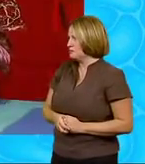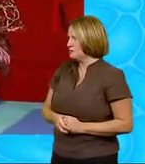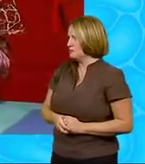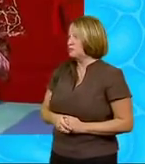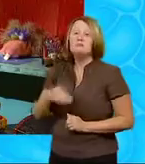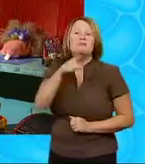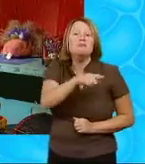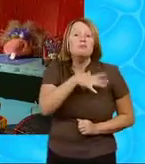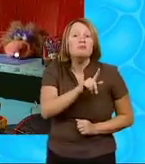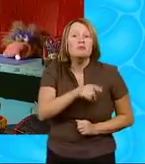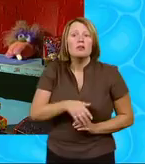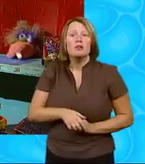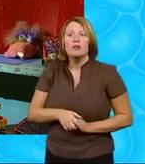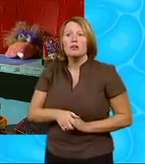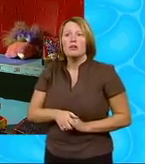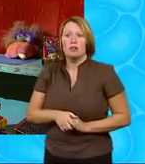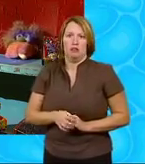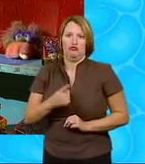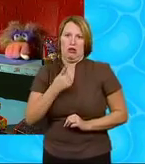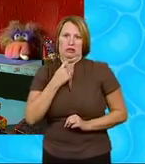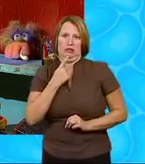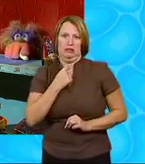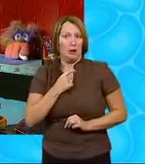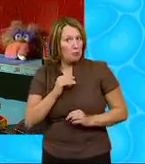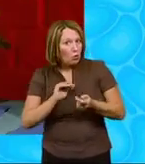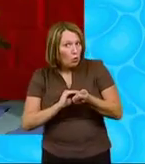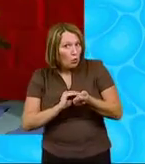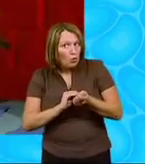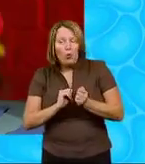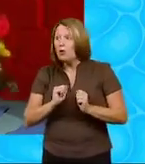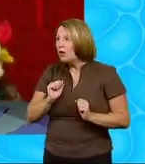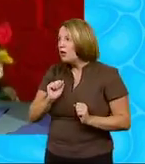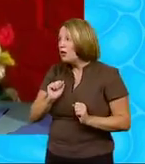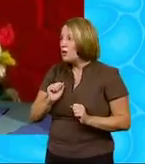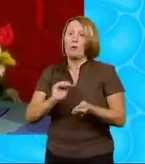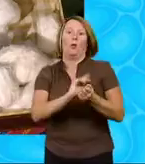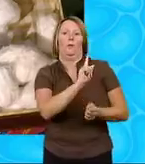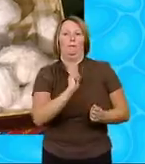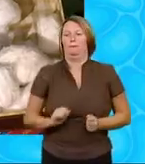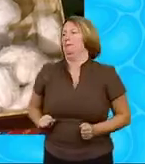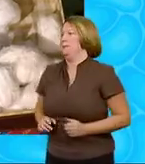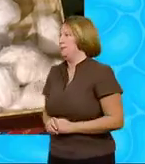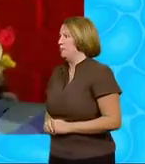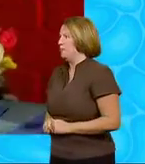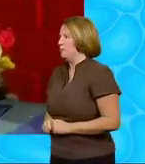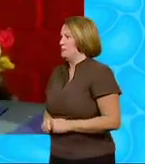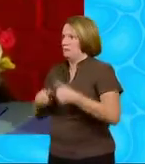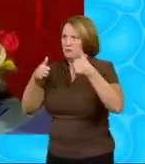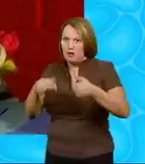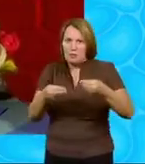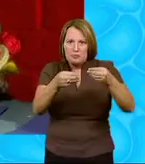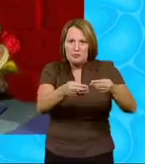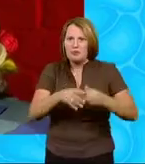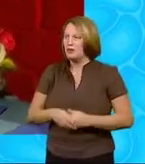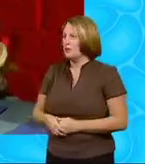you. Scribble? I would like... Red's there. Red's looking good. Blue. Blue? Yes, please. Blue it is. There can you go. Can we